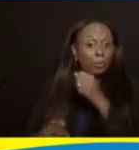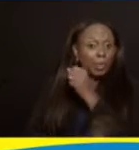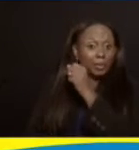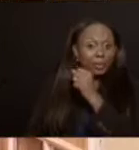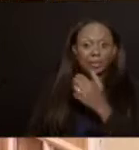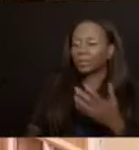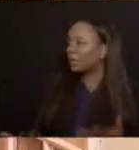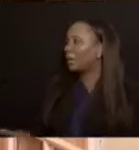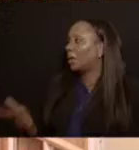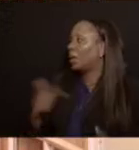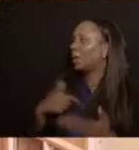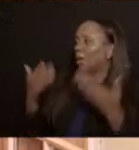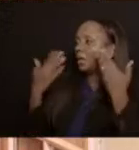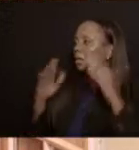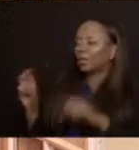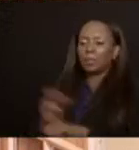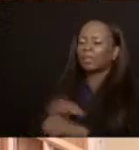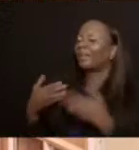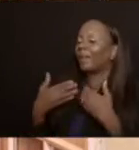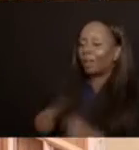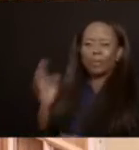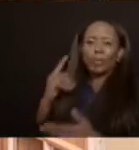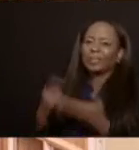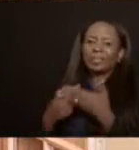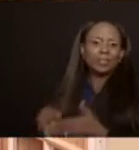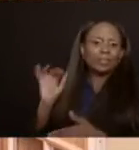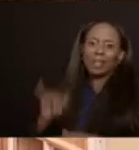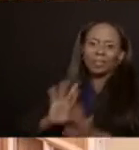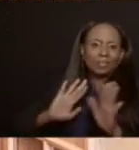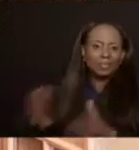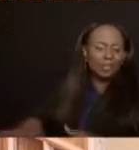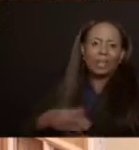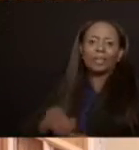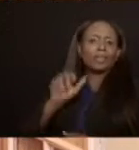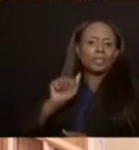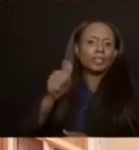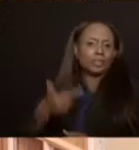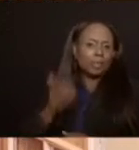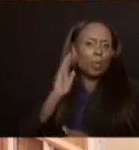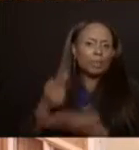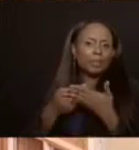I'm not going to speculate. That's for the Ministry of Health and the Attorney General to settle.